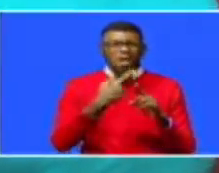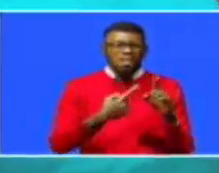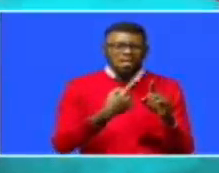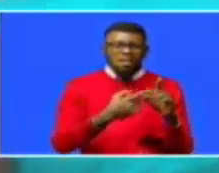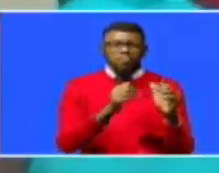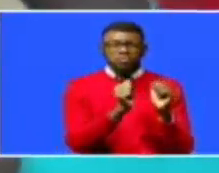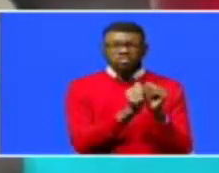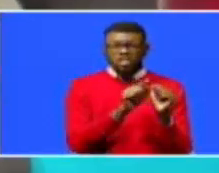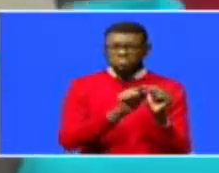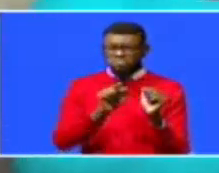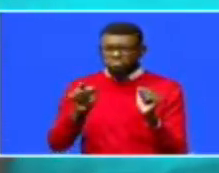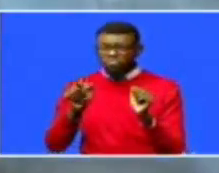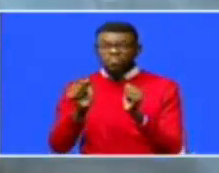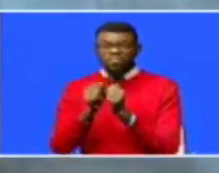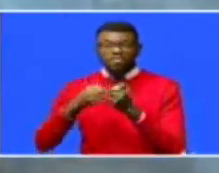18 years.